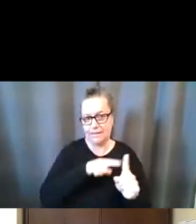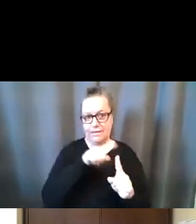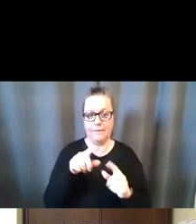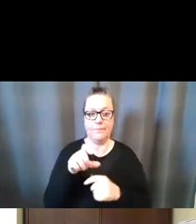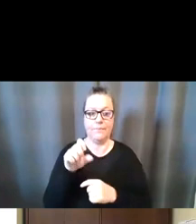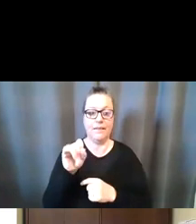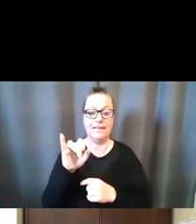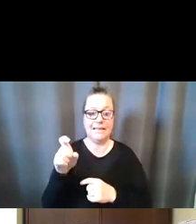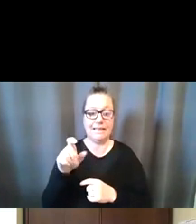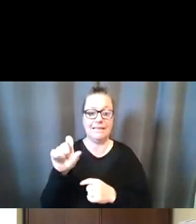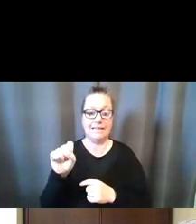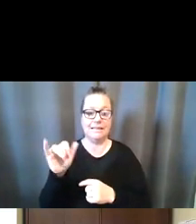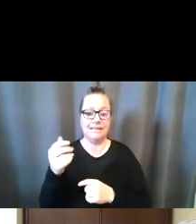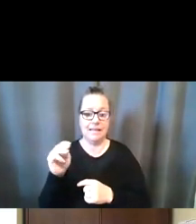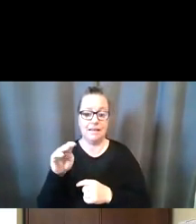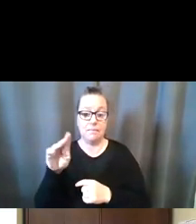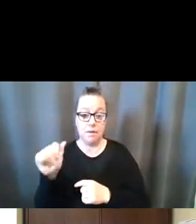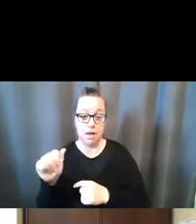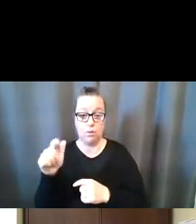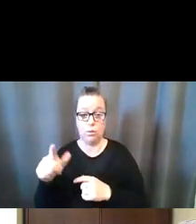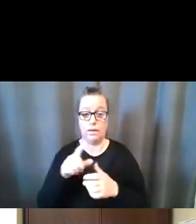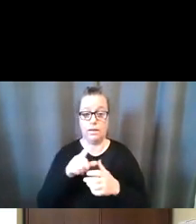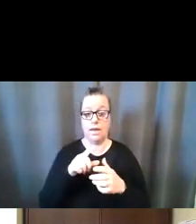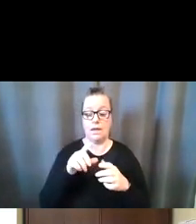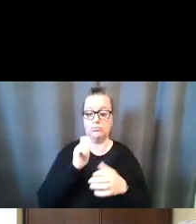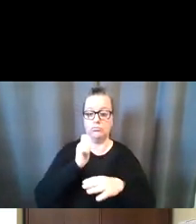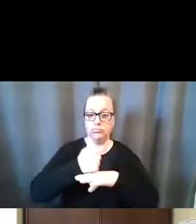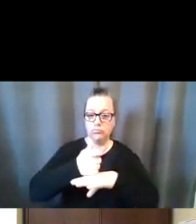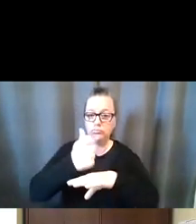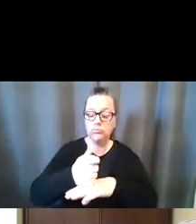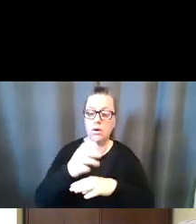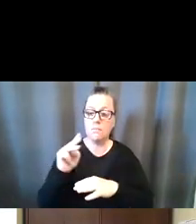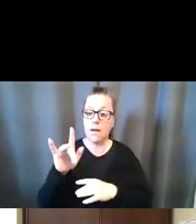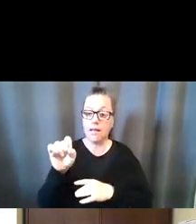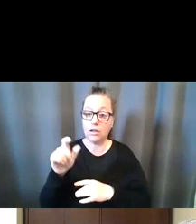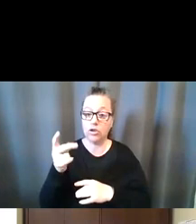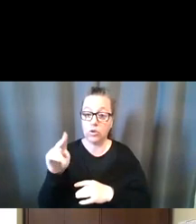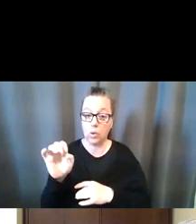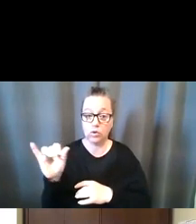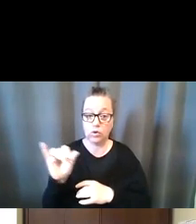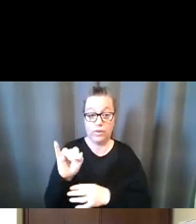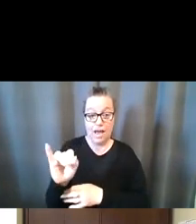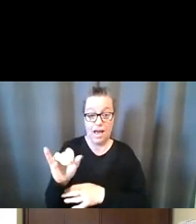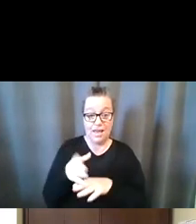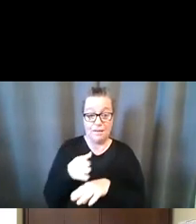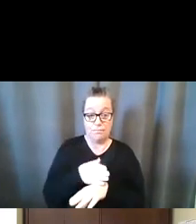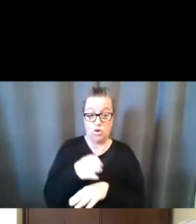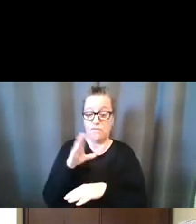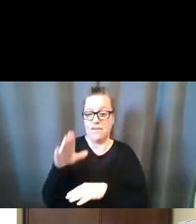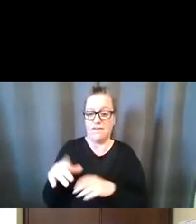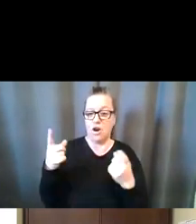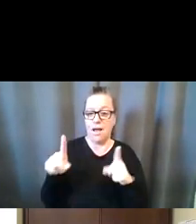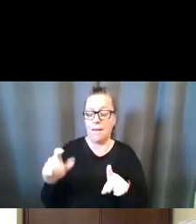Sigma, we can start to map the ADKAR modules or milestones as well. The I improve in Six Sigma never happens